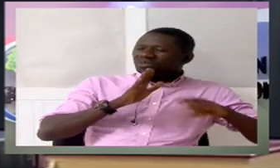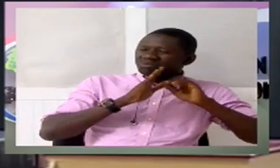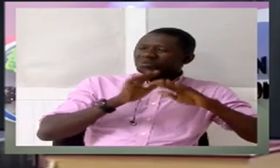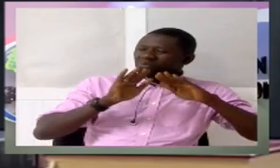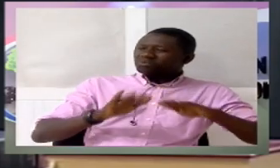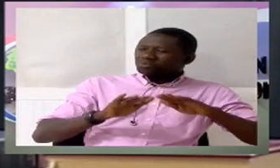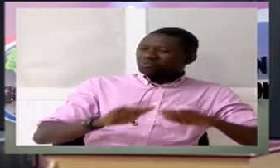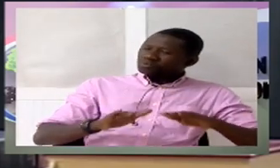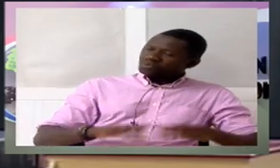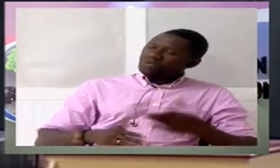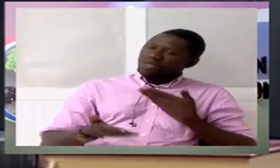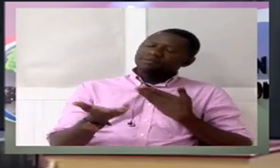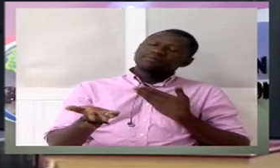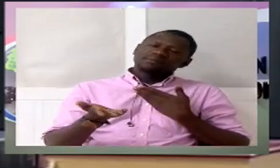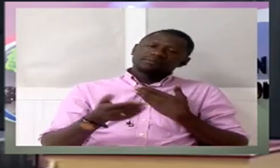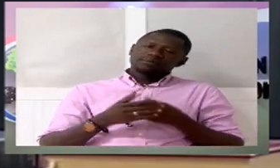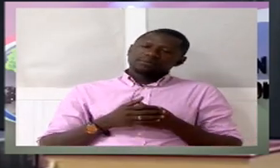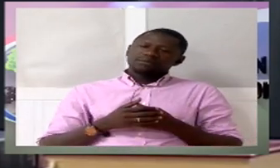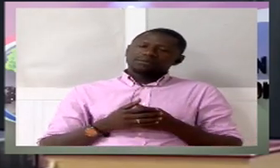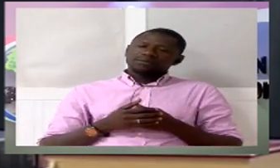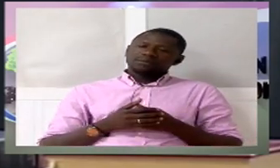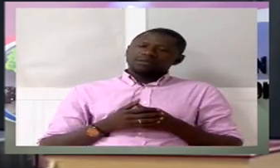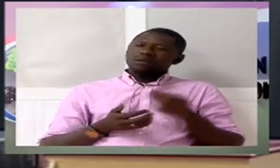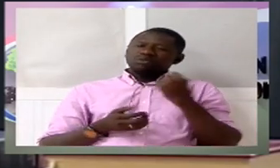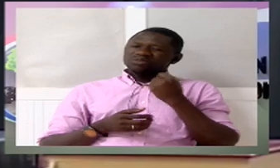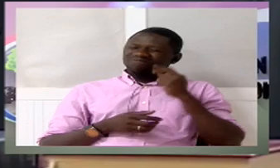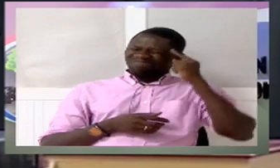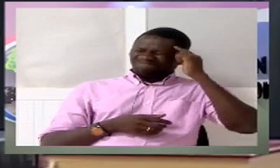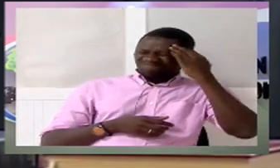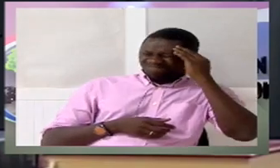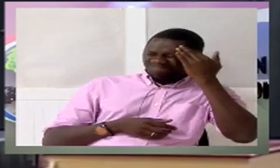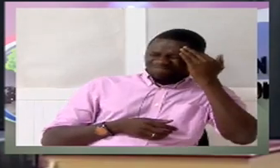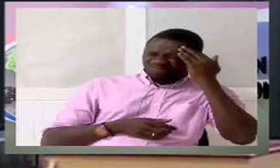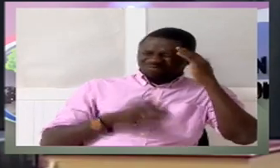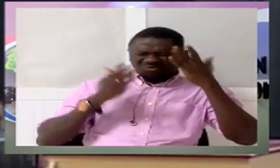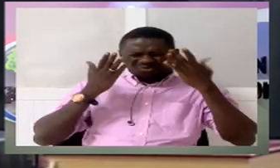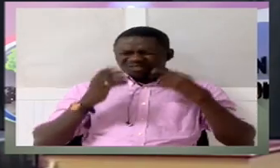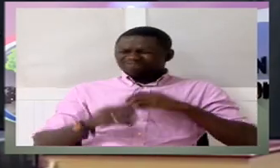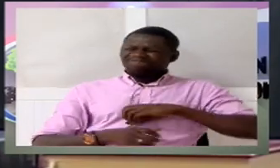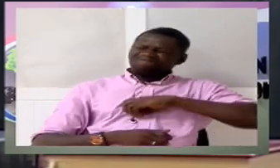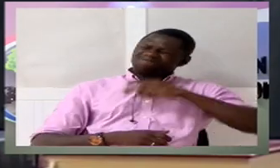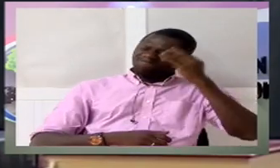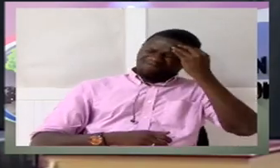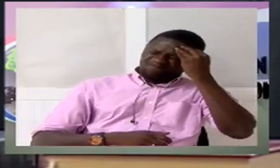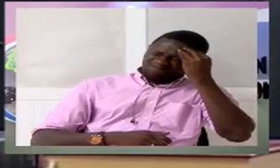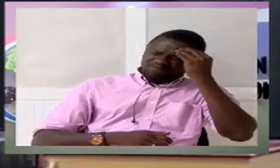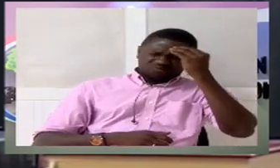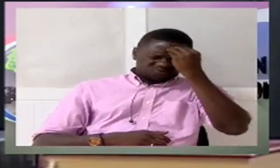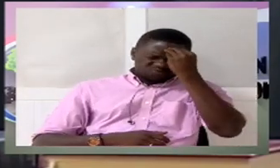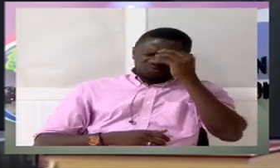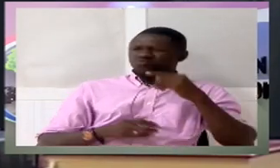kaji domandin katala. Due to the series of stress upon stress. And woso babu ta melna wala nyindi ko dimol